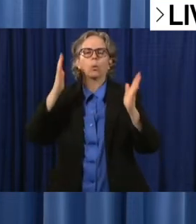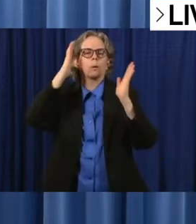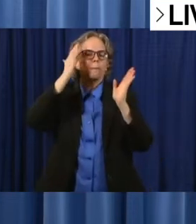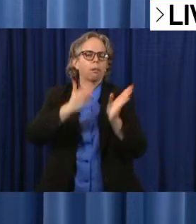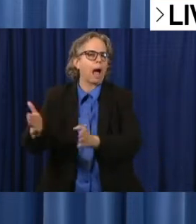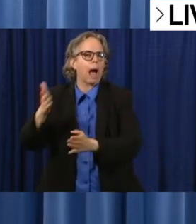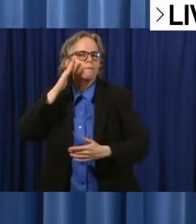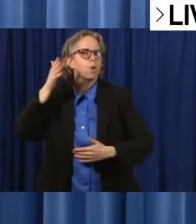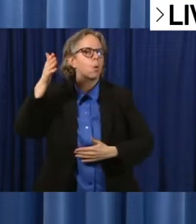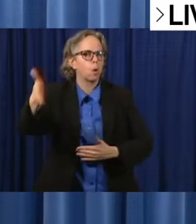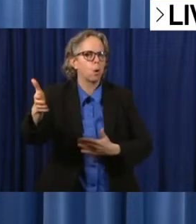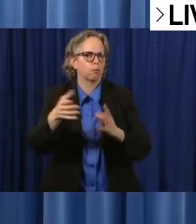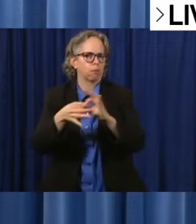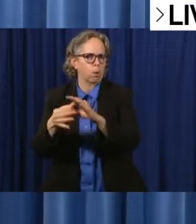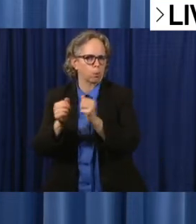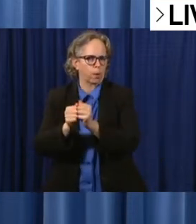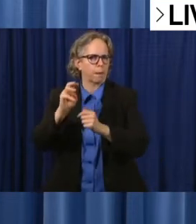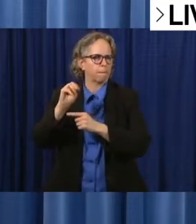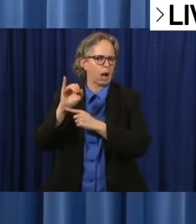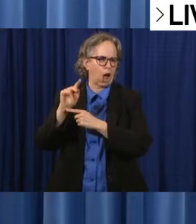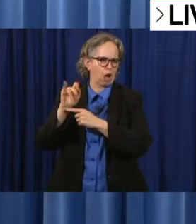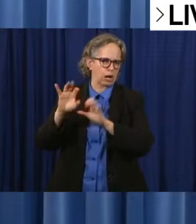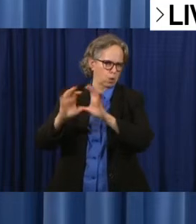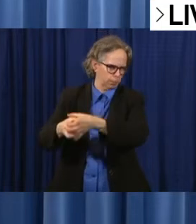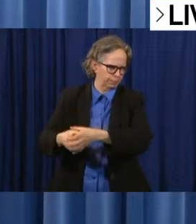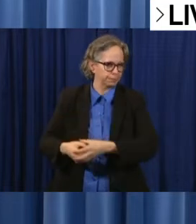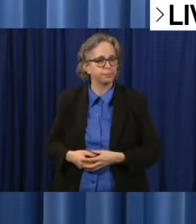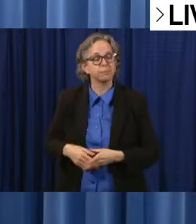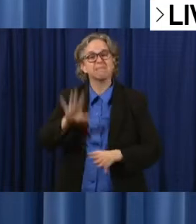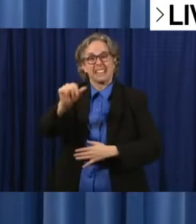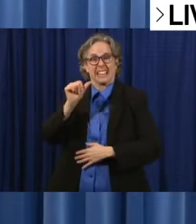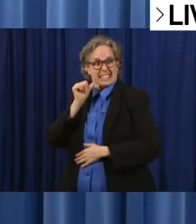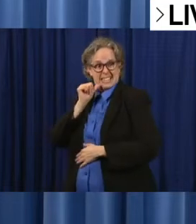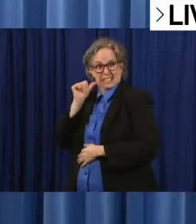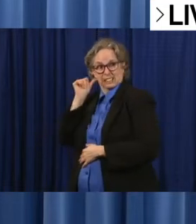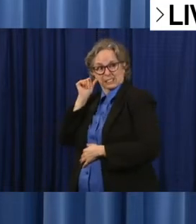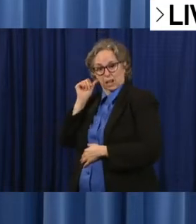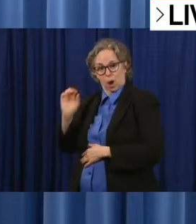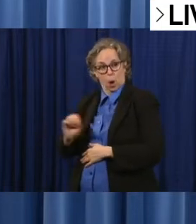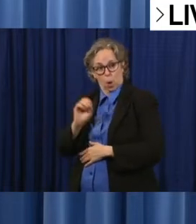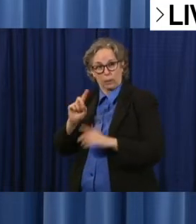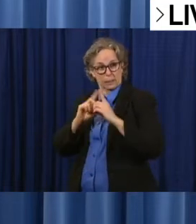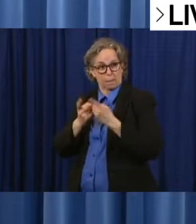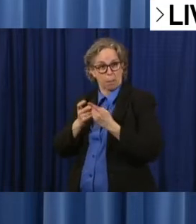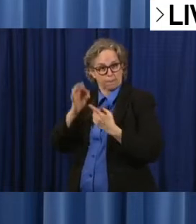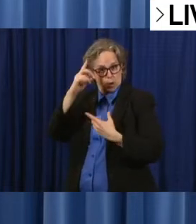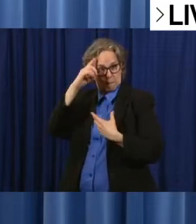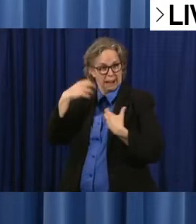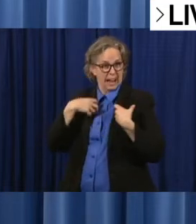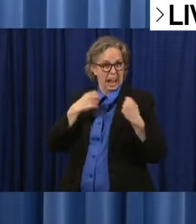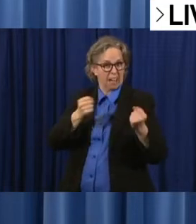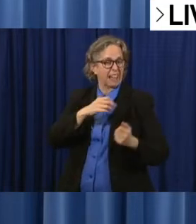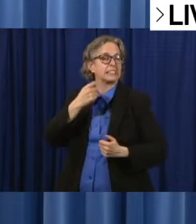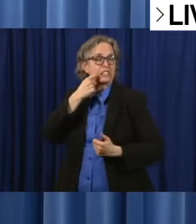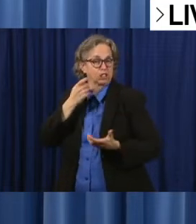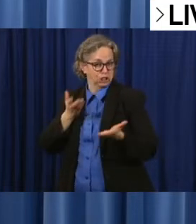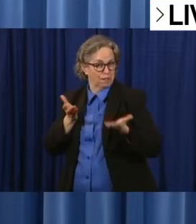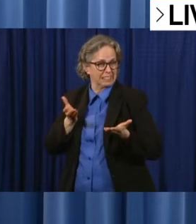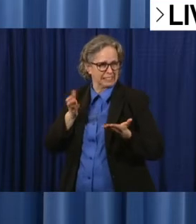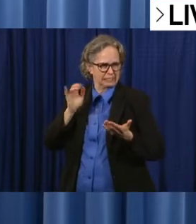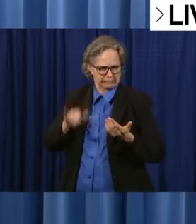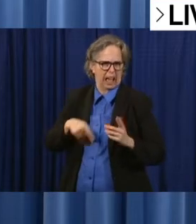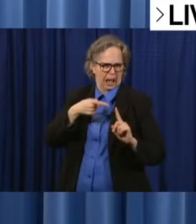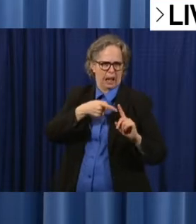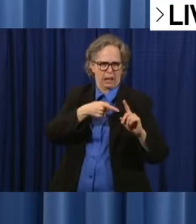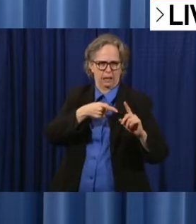Yesterday, the Ohio Department of Mental Health and Addiction Services received notice that one of their patients at Twin Valley Behavioral Health